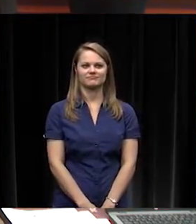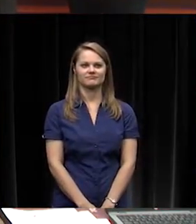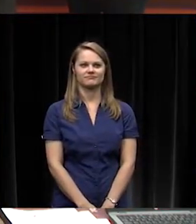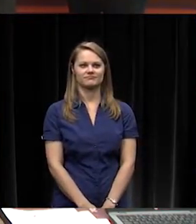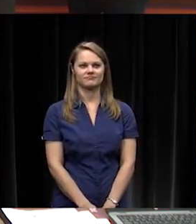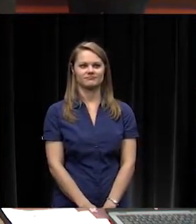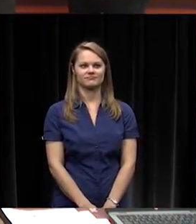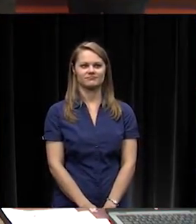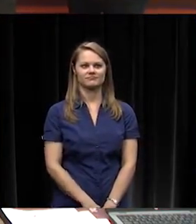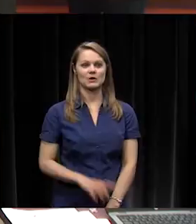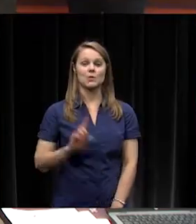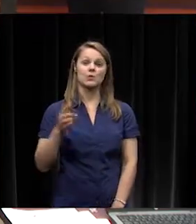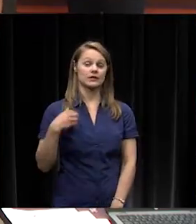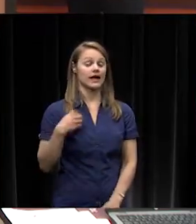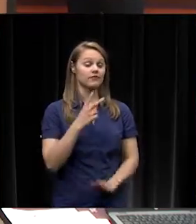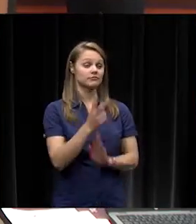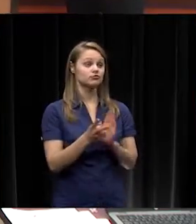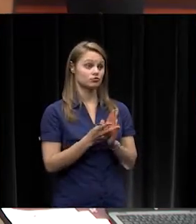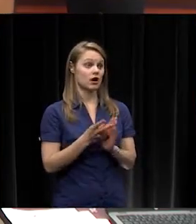Sure. We only have 2 hours, Coach.